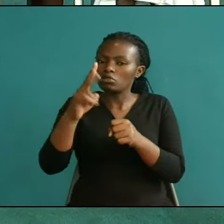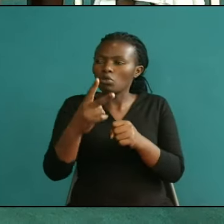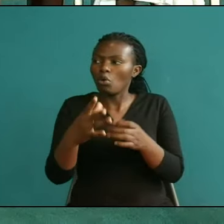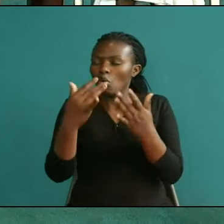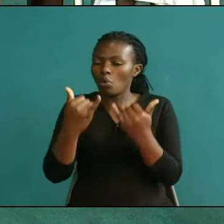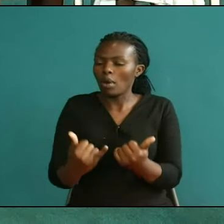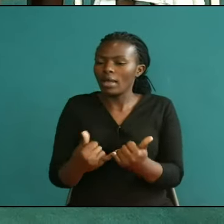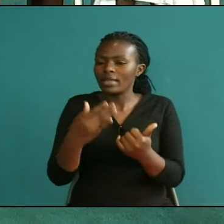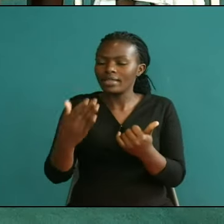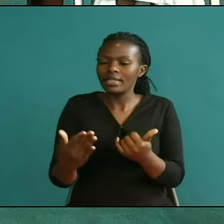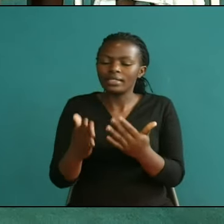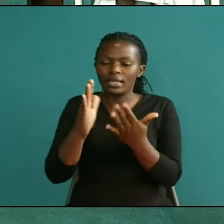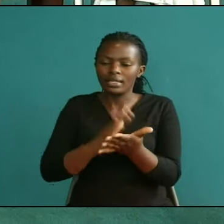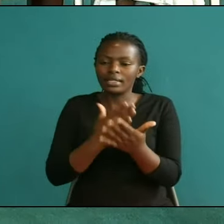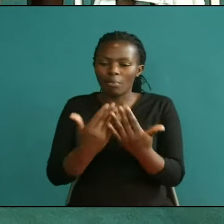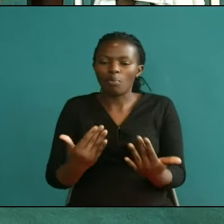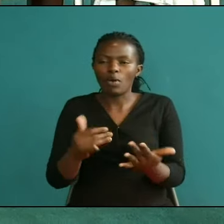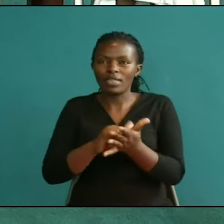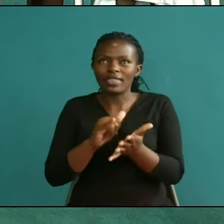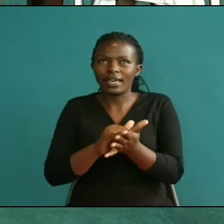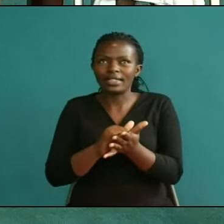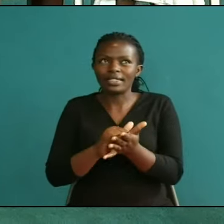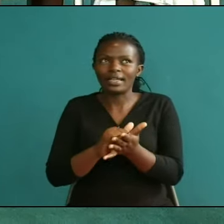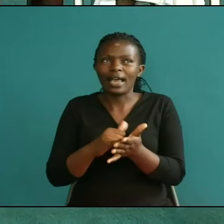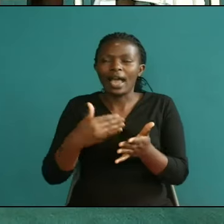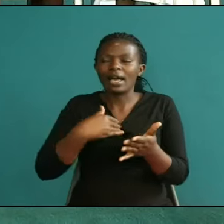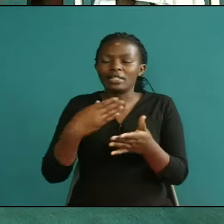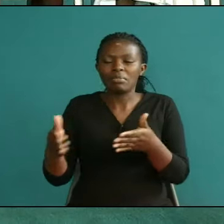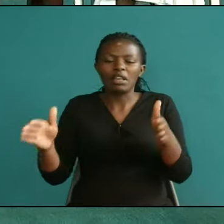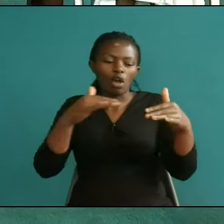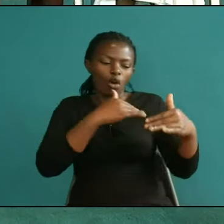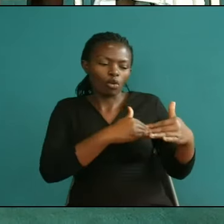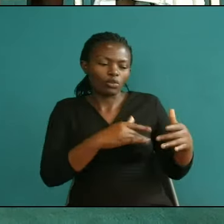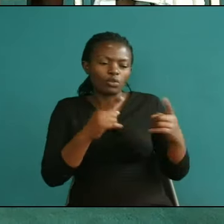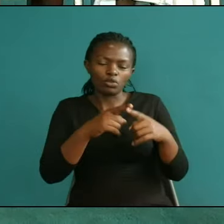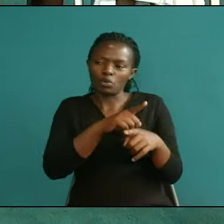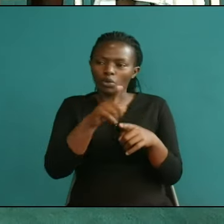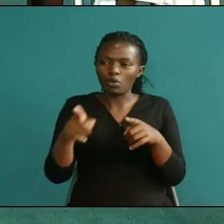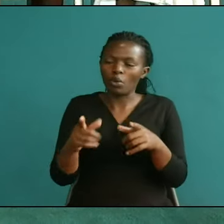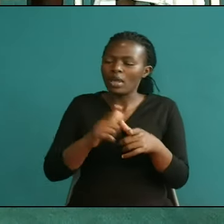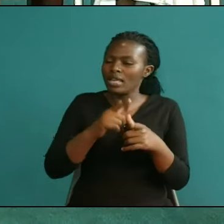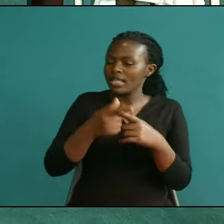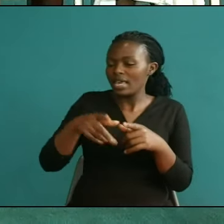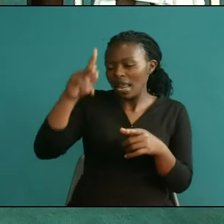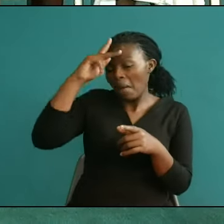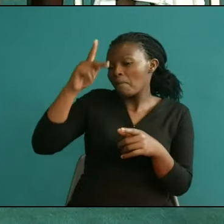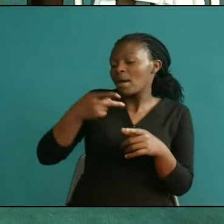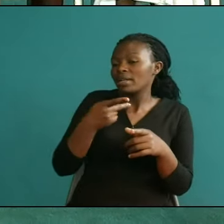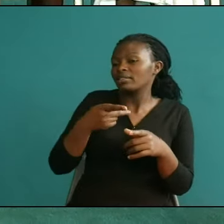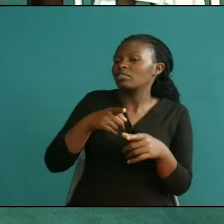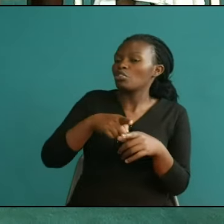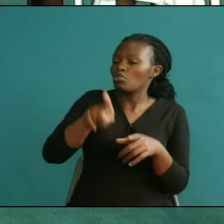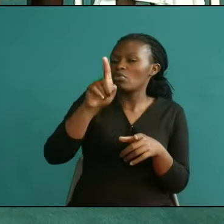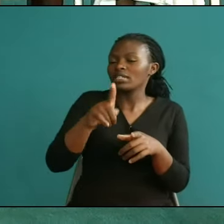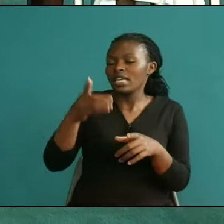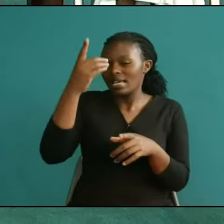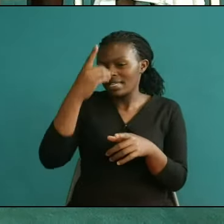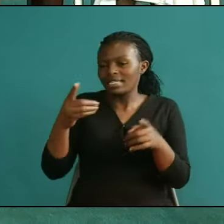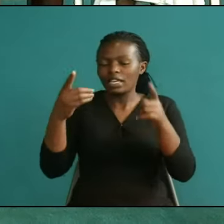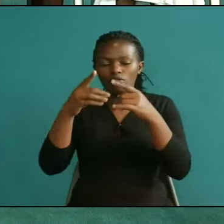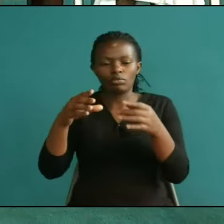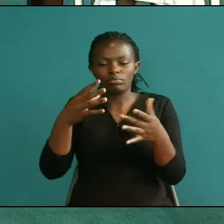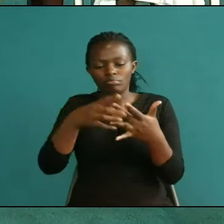to all your life, then they're no more. I will give this a 2. Your parents decide to divorce.